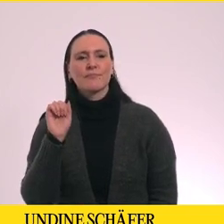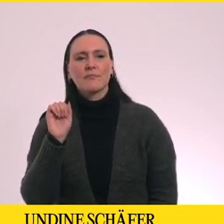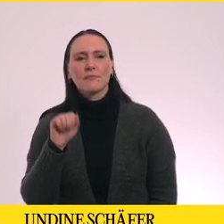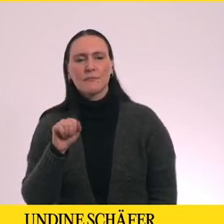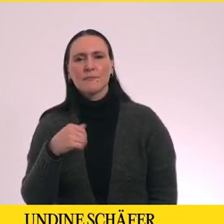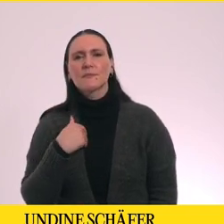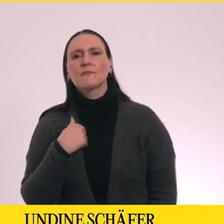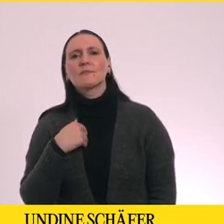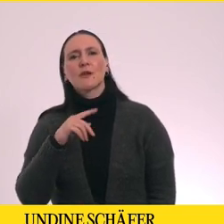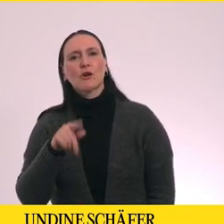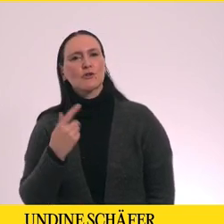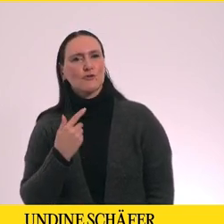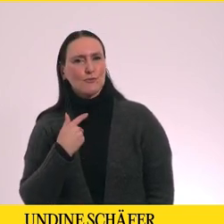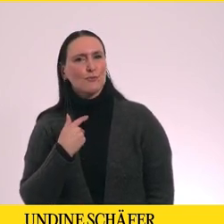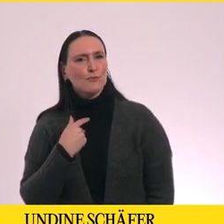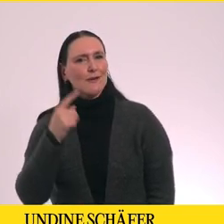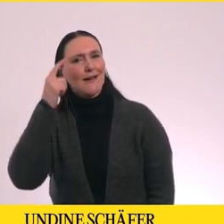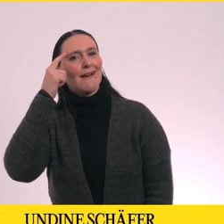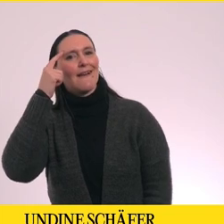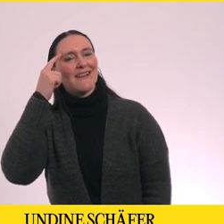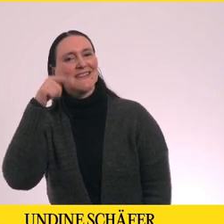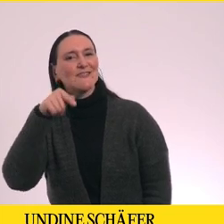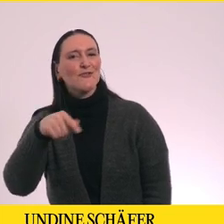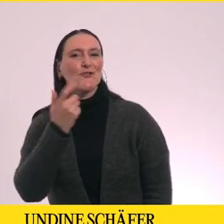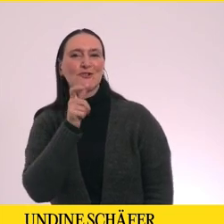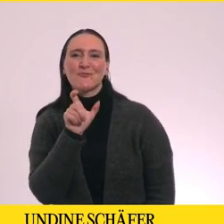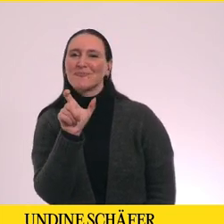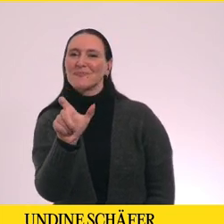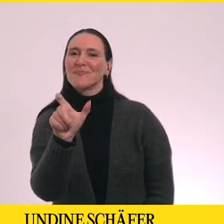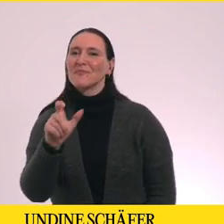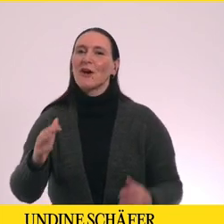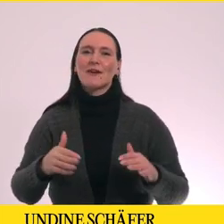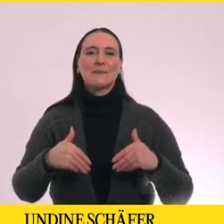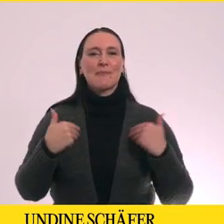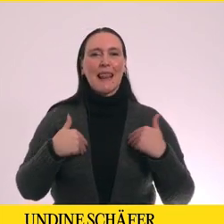of pleasure and joy, and you know, thinking about how